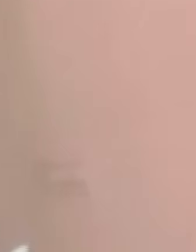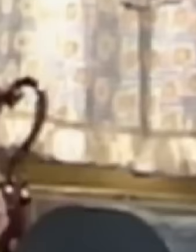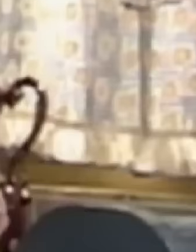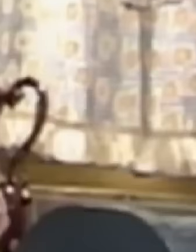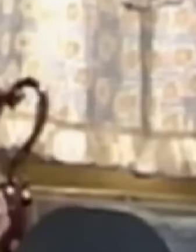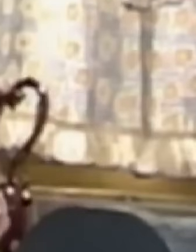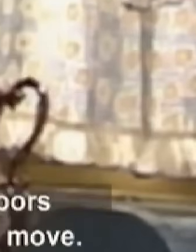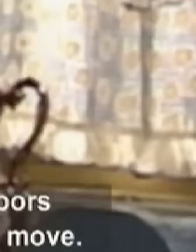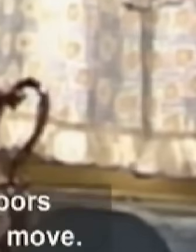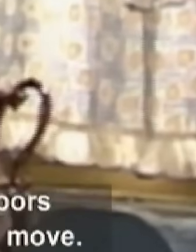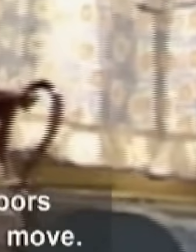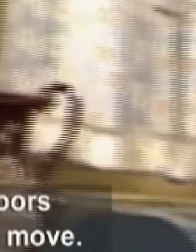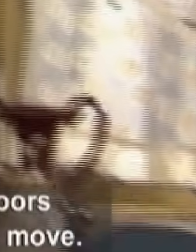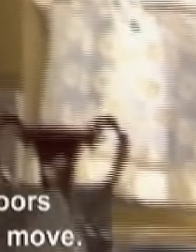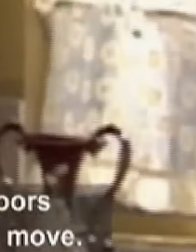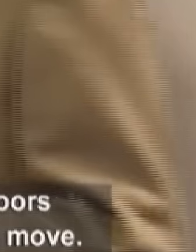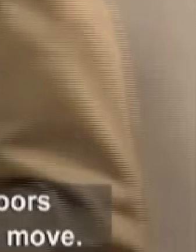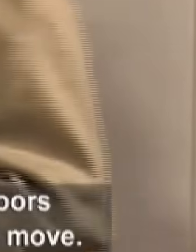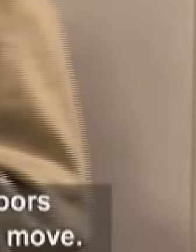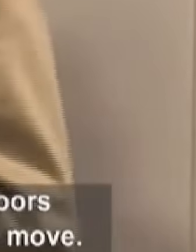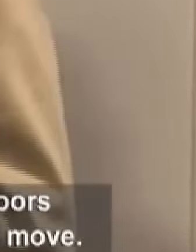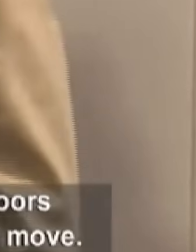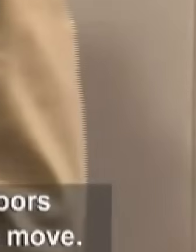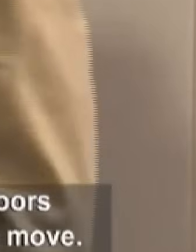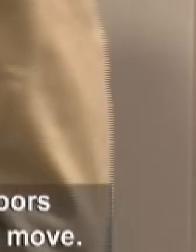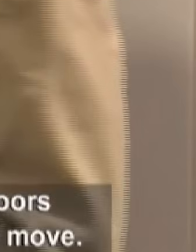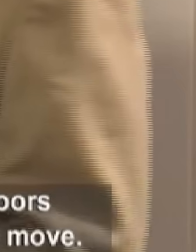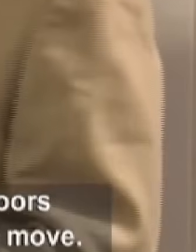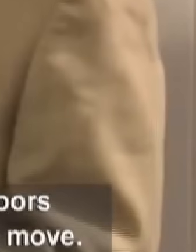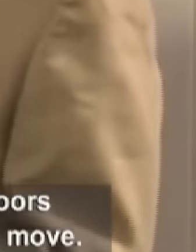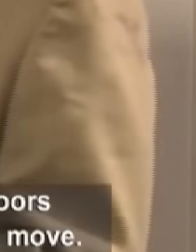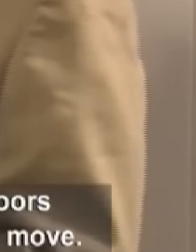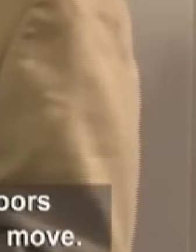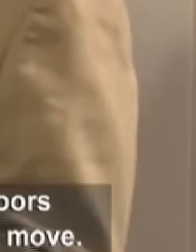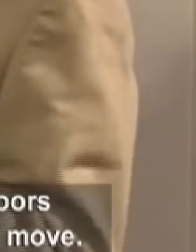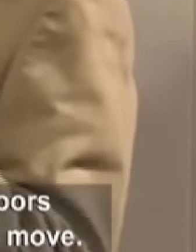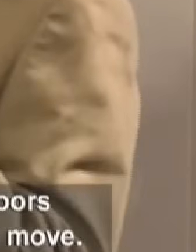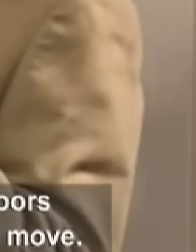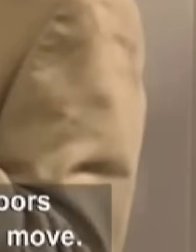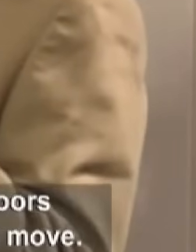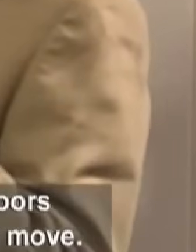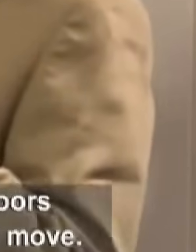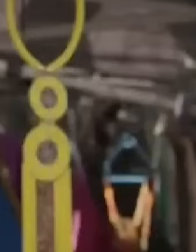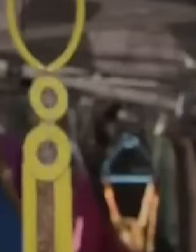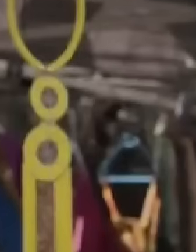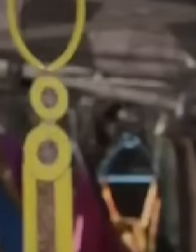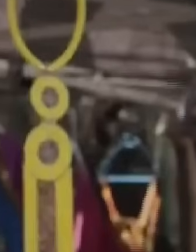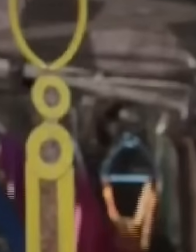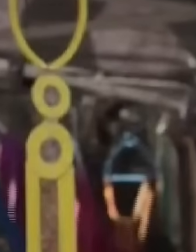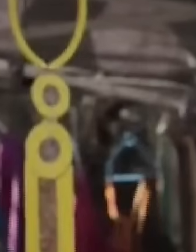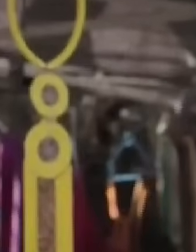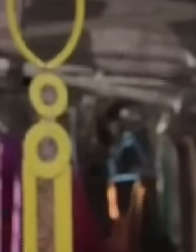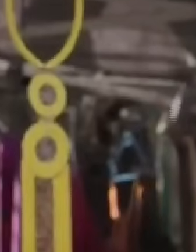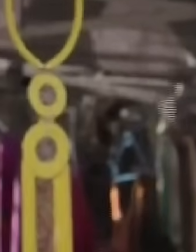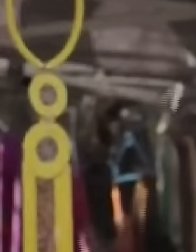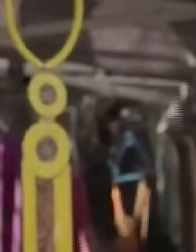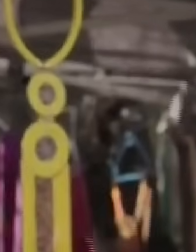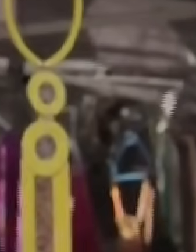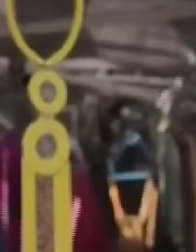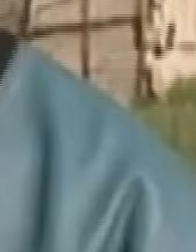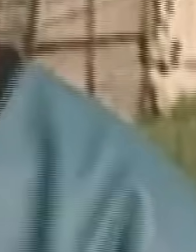friends and among peers. As you happy to be seen. That's not my idea, especially these days. But Zidas are always on the move. Tsotsitaal is more of our